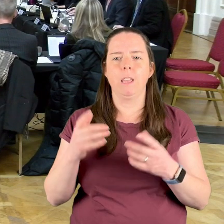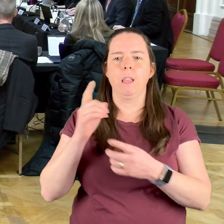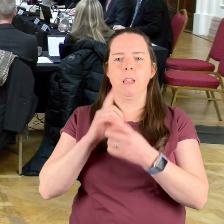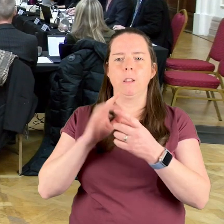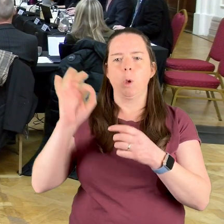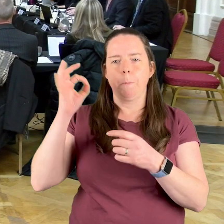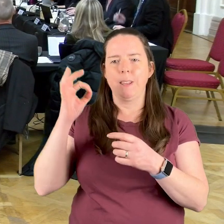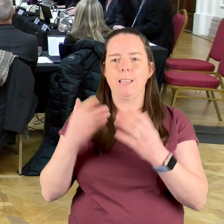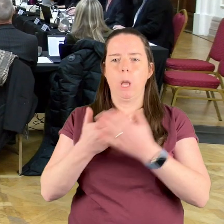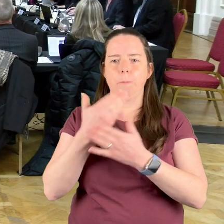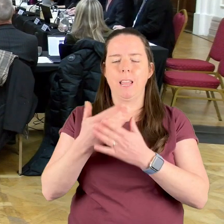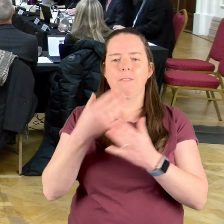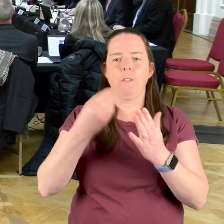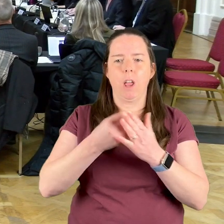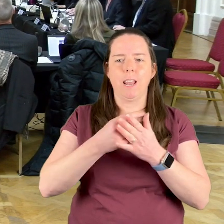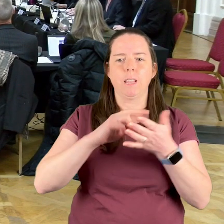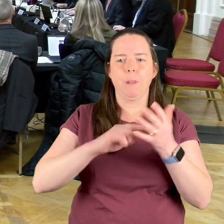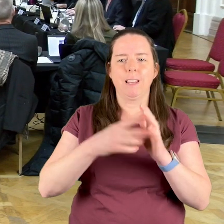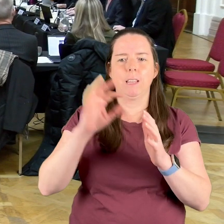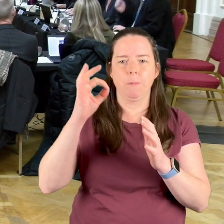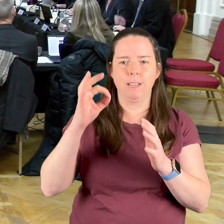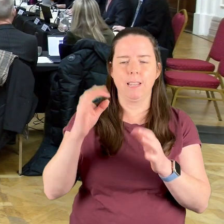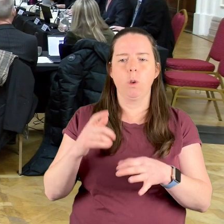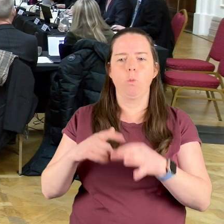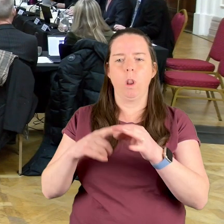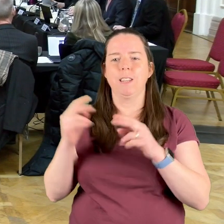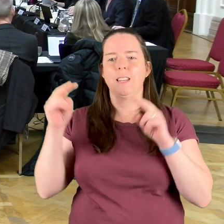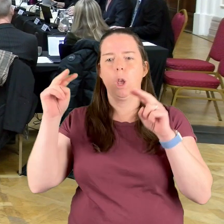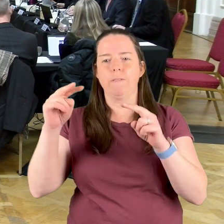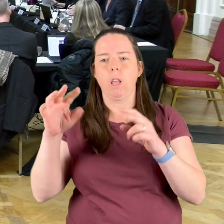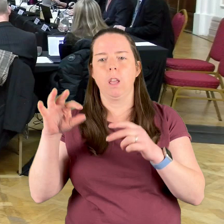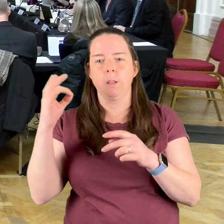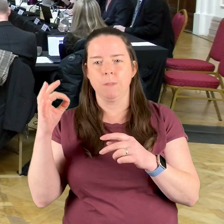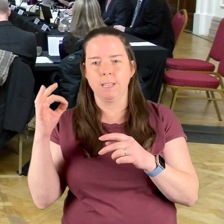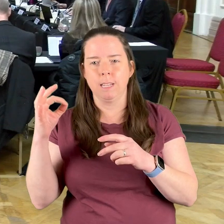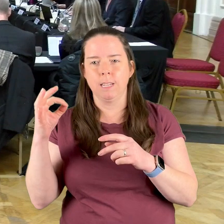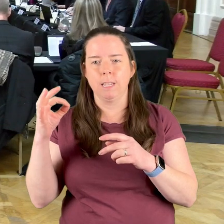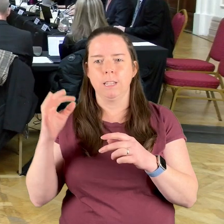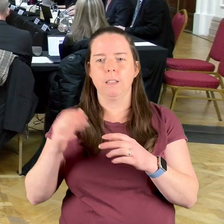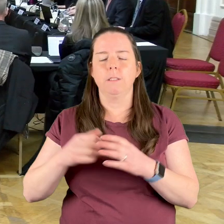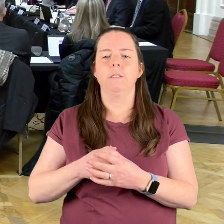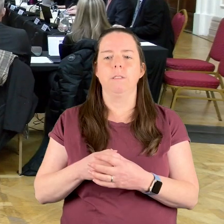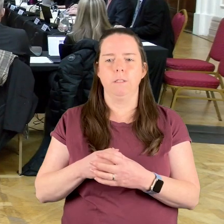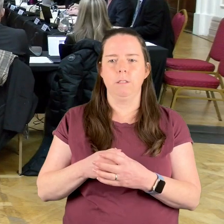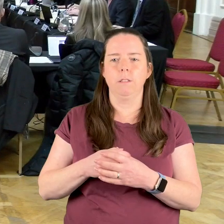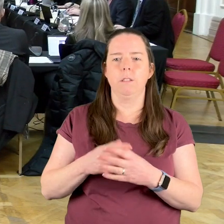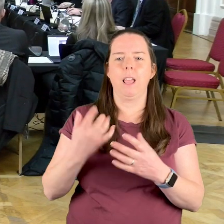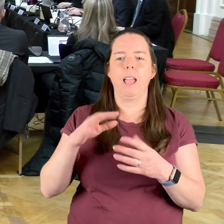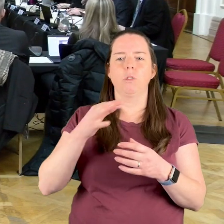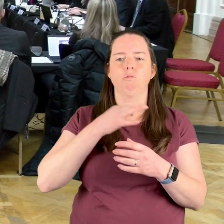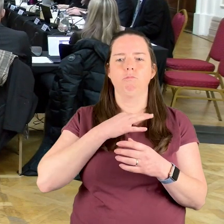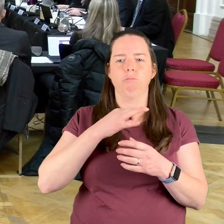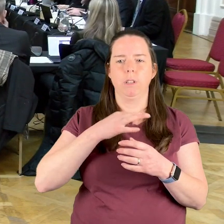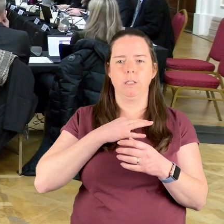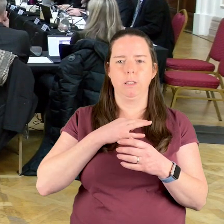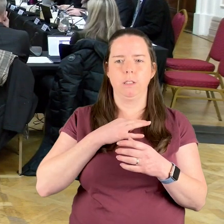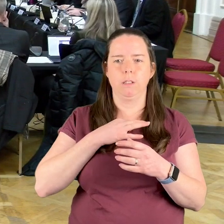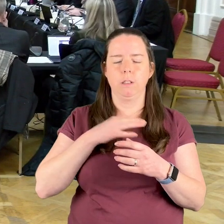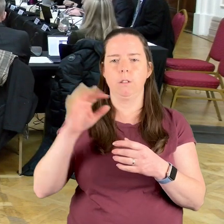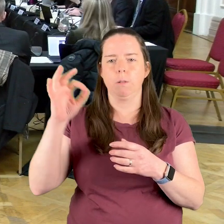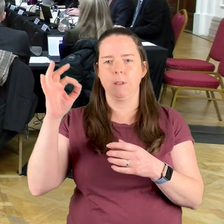update, and then committee updates from Finance and Planning Committee, Quality and Oversight Committee, Audit and